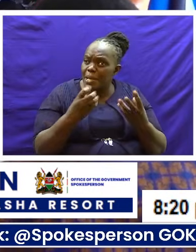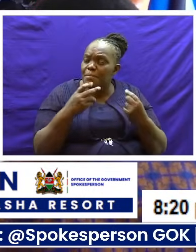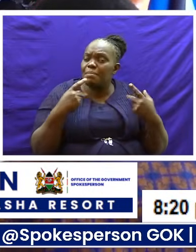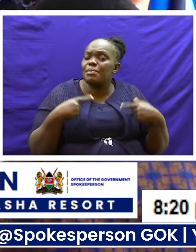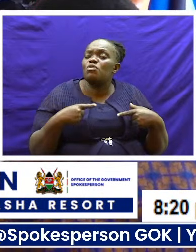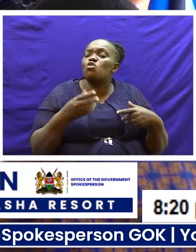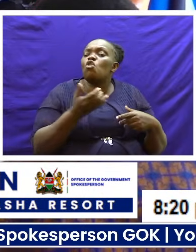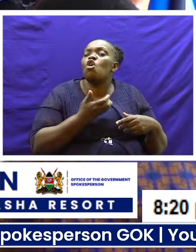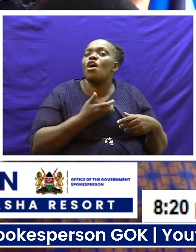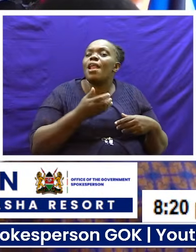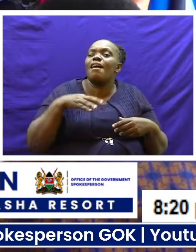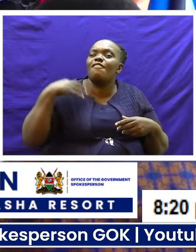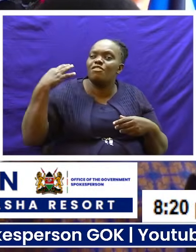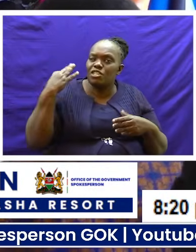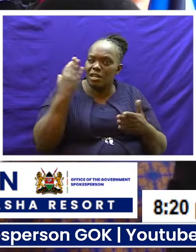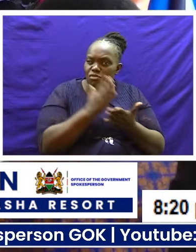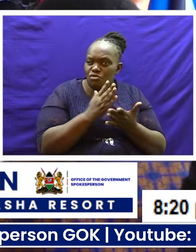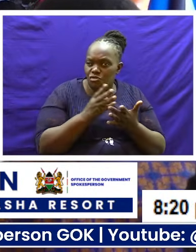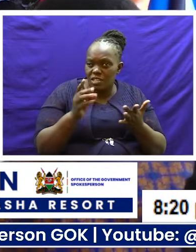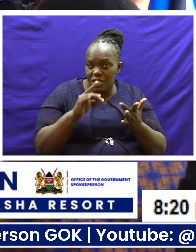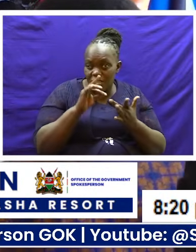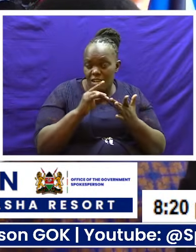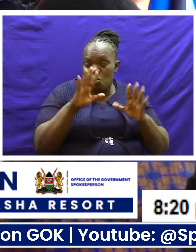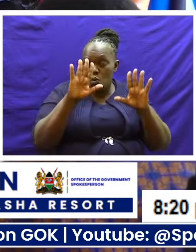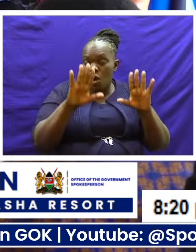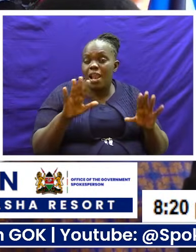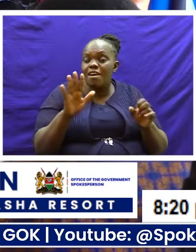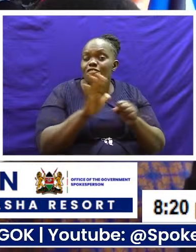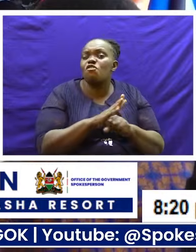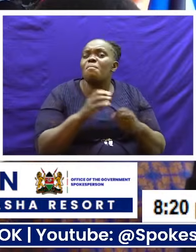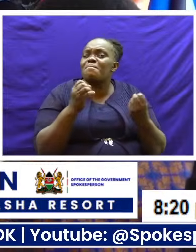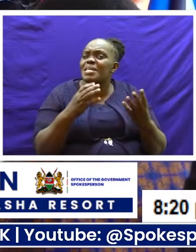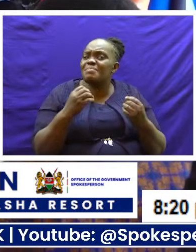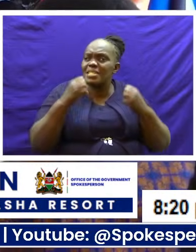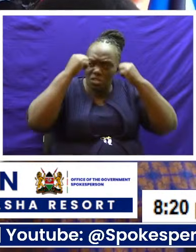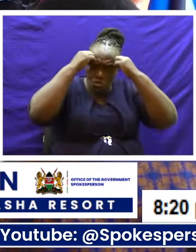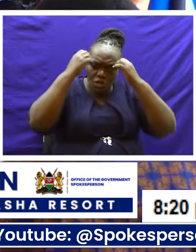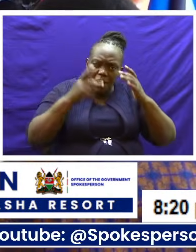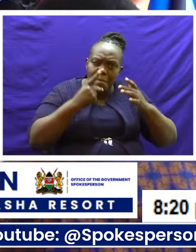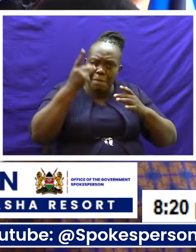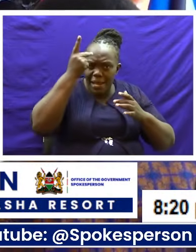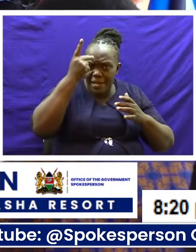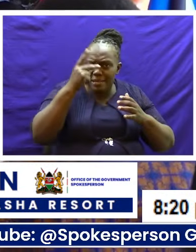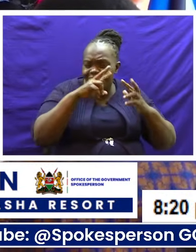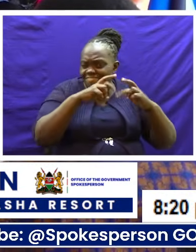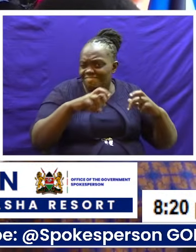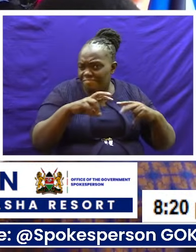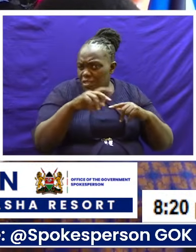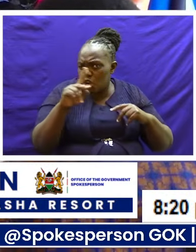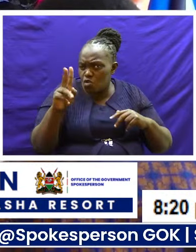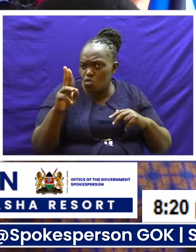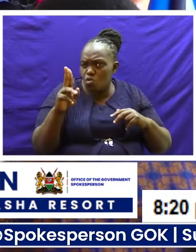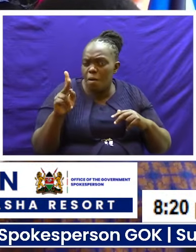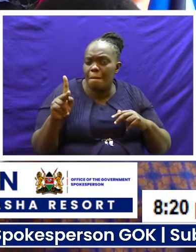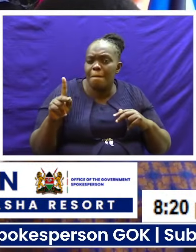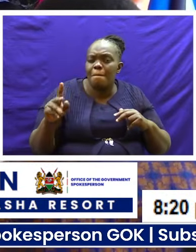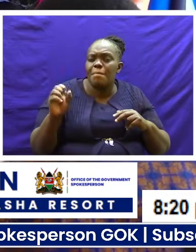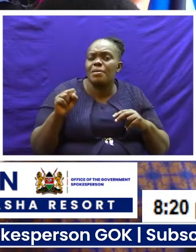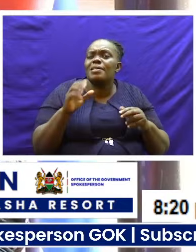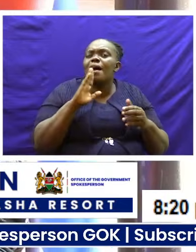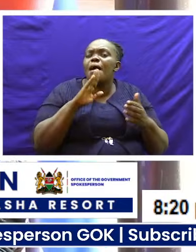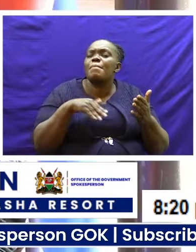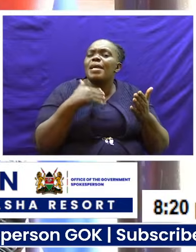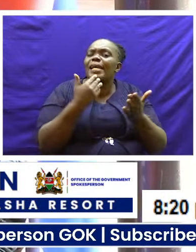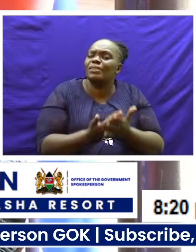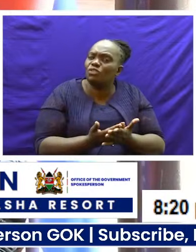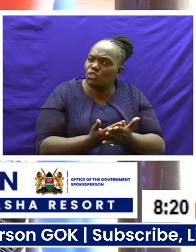own destiny and fulfill it. Exactly. Wonderful. Now, there are many students and parents who continue to seek clarity on KUCCPS application